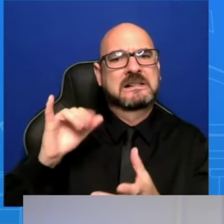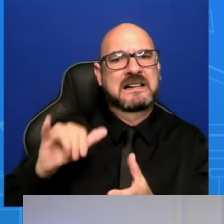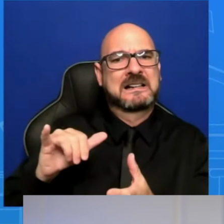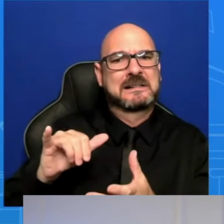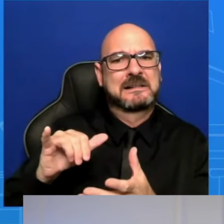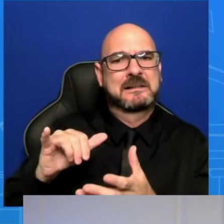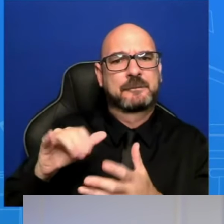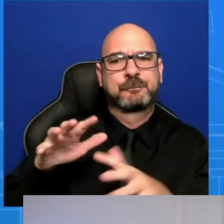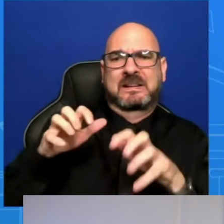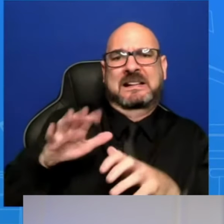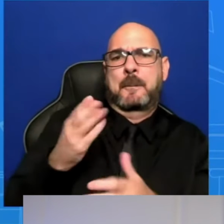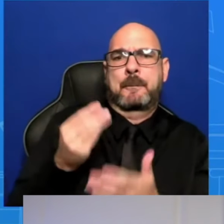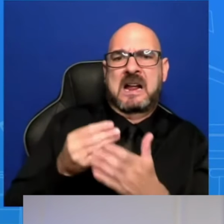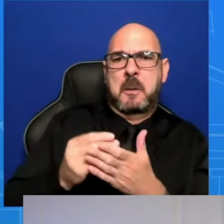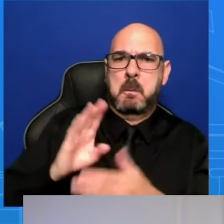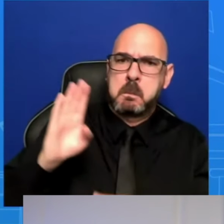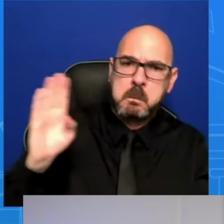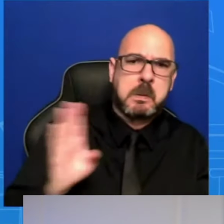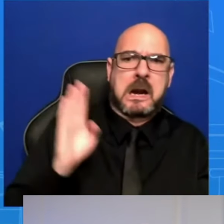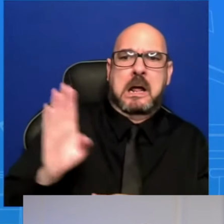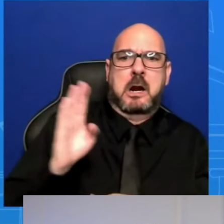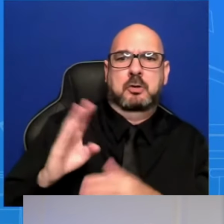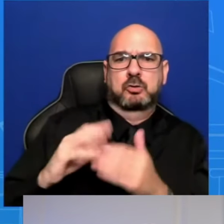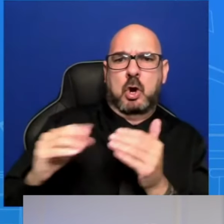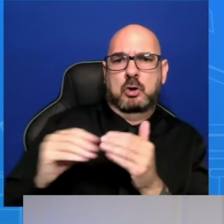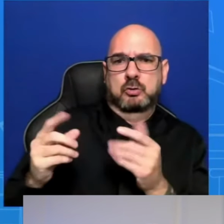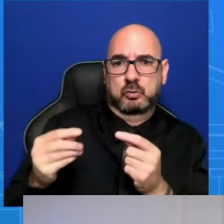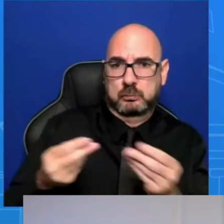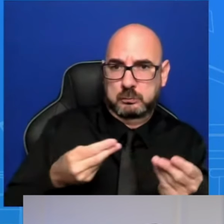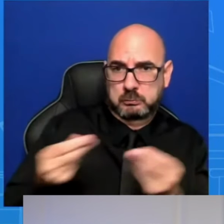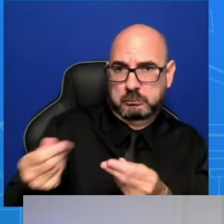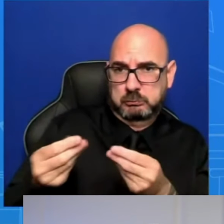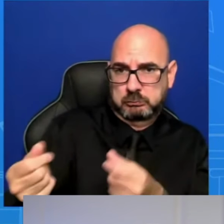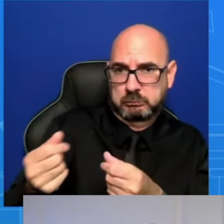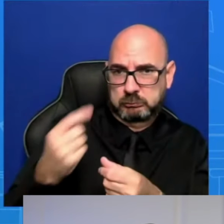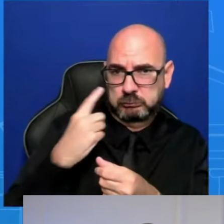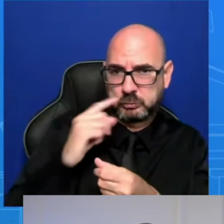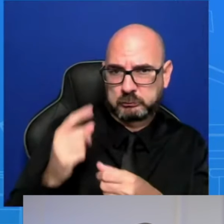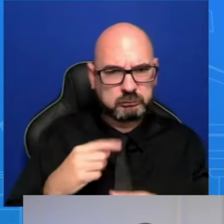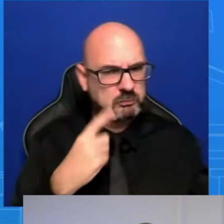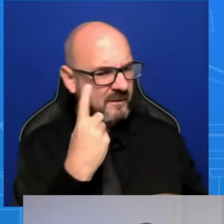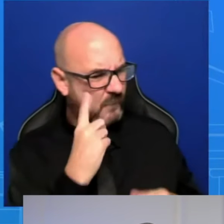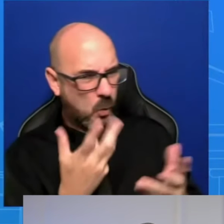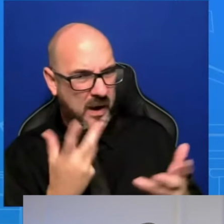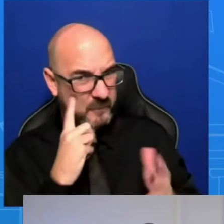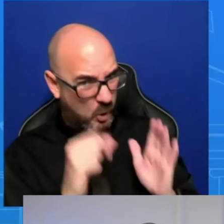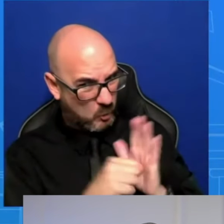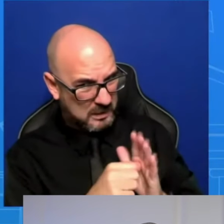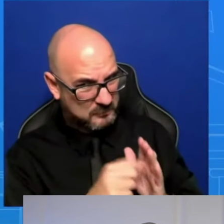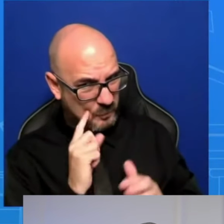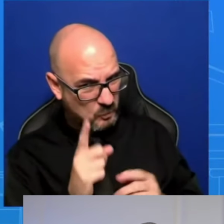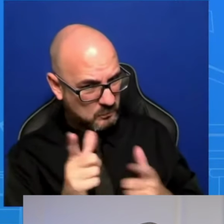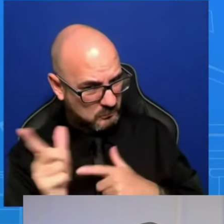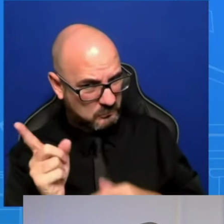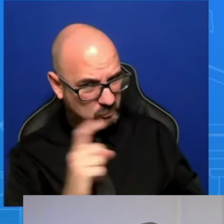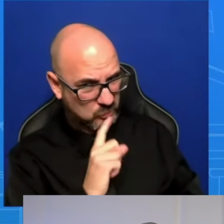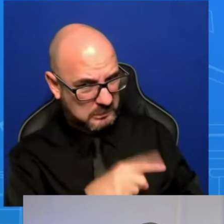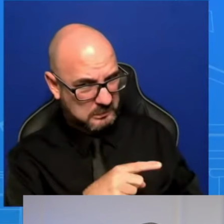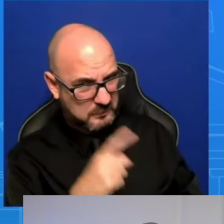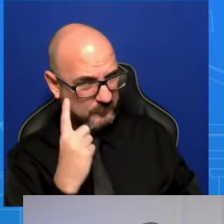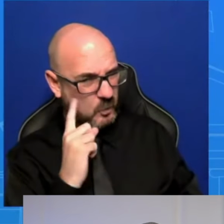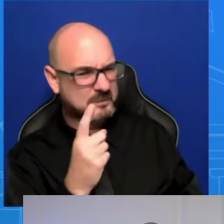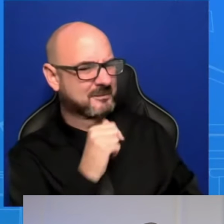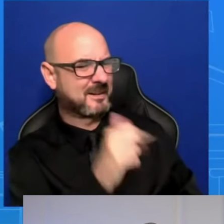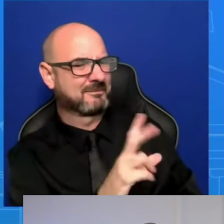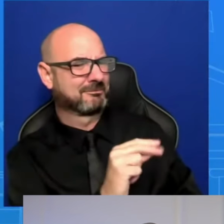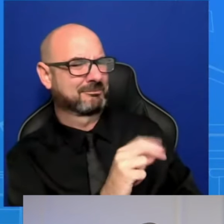billions of dollars. For Iranian leaders? Yeah. Really? I don't think so. Okay, so first of all, it's for humanitarian purposes, but doesn't that...